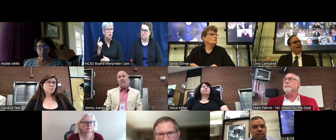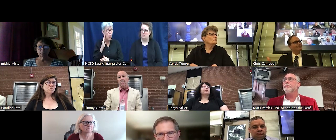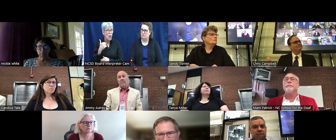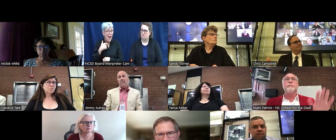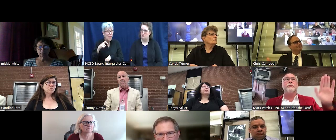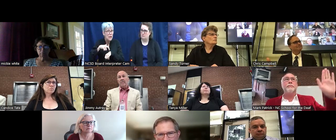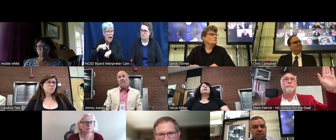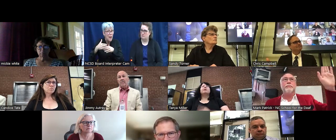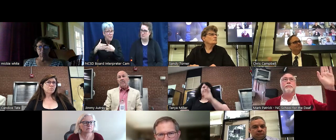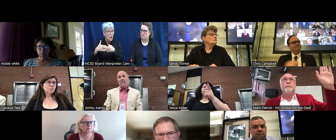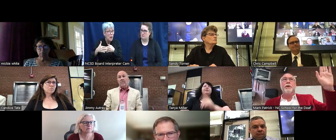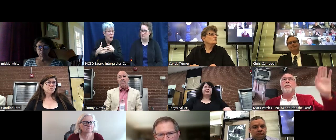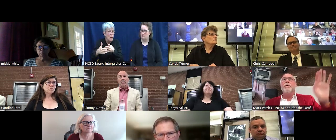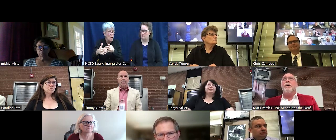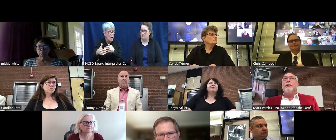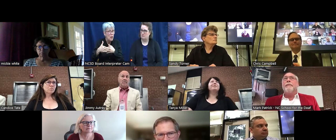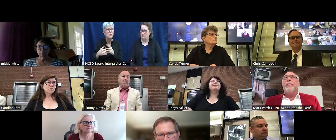for